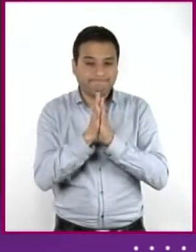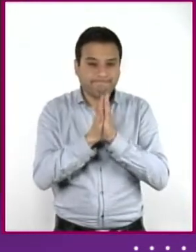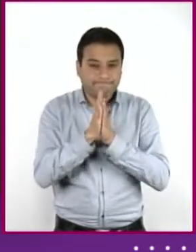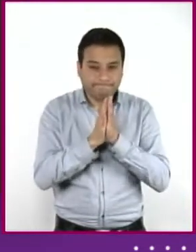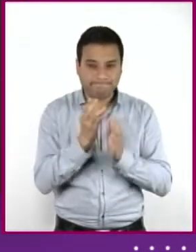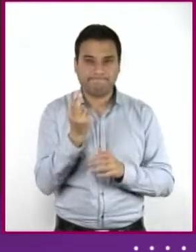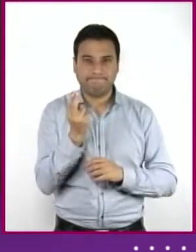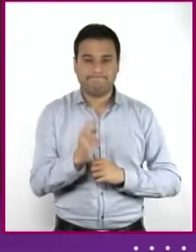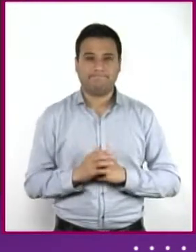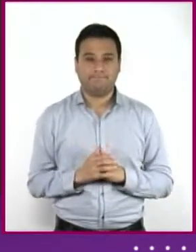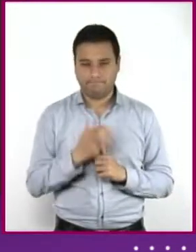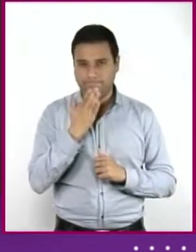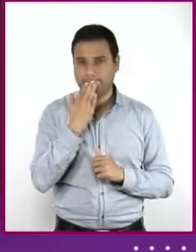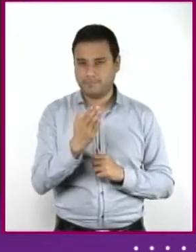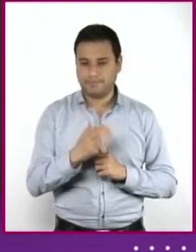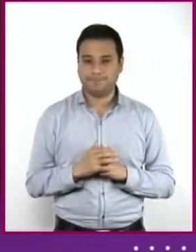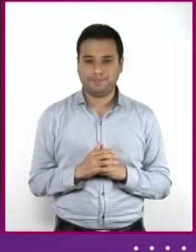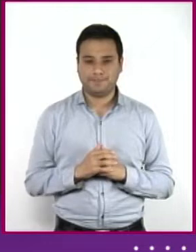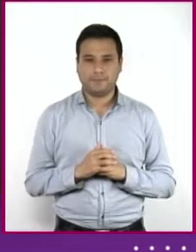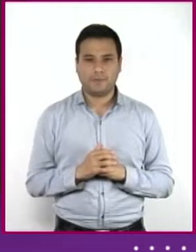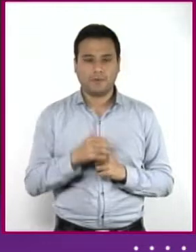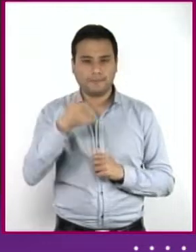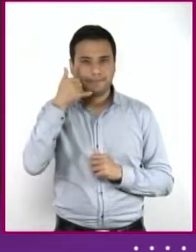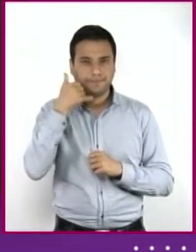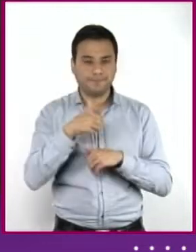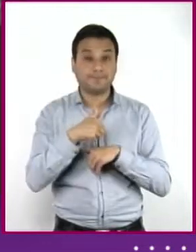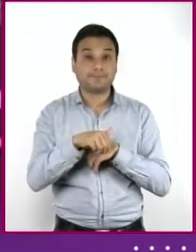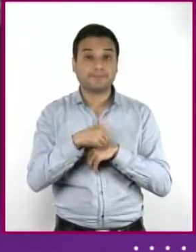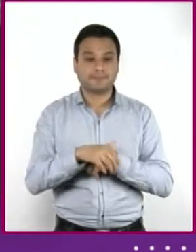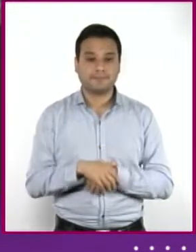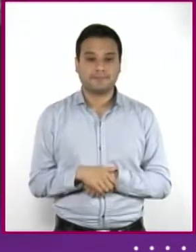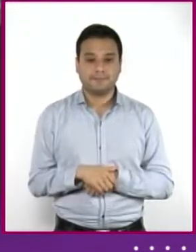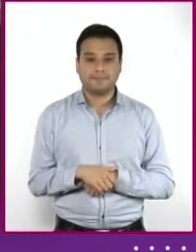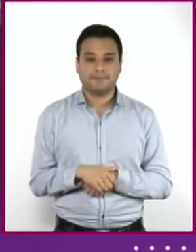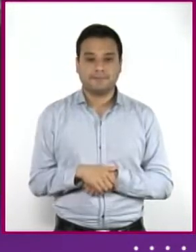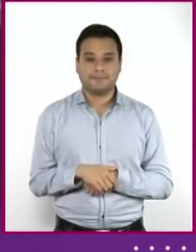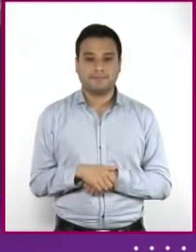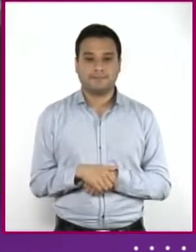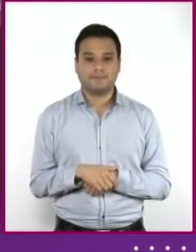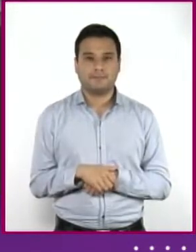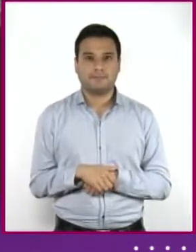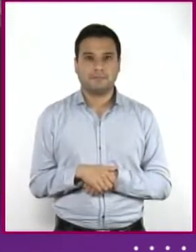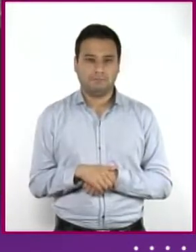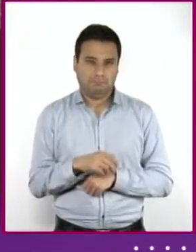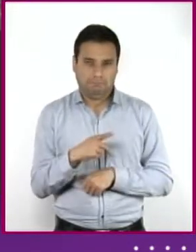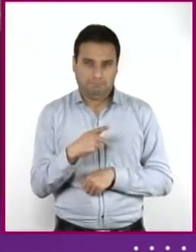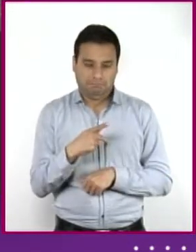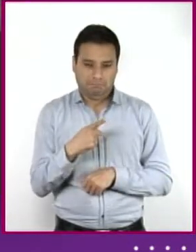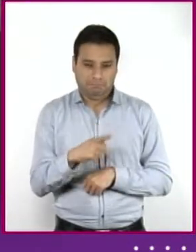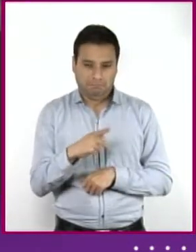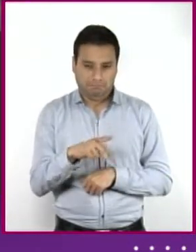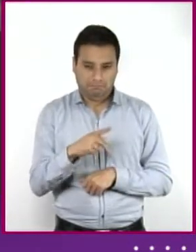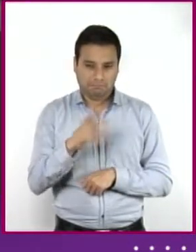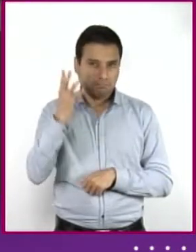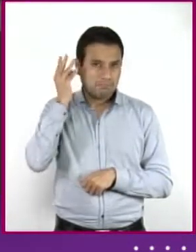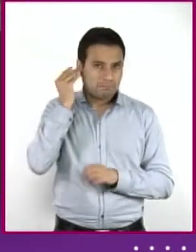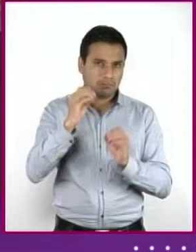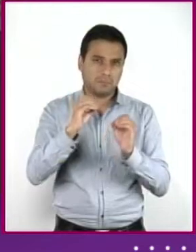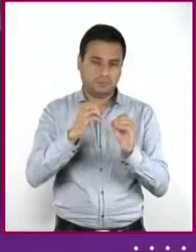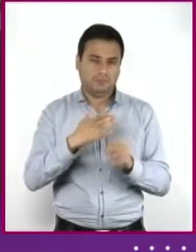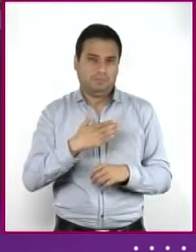Okay, good. What is the phone number? Either the radio station phone or my cell